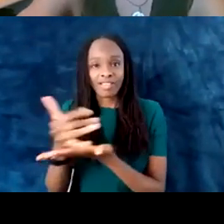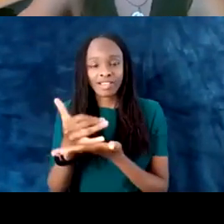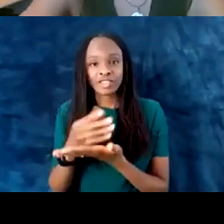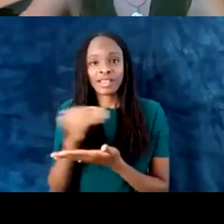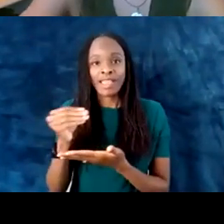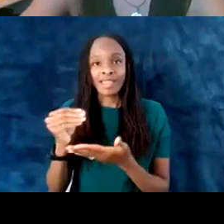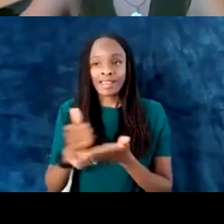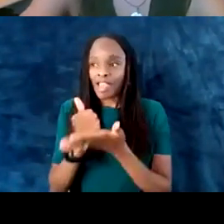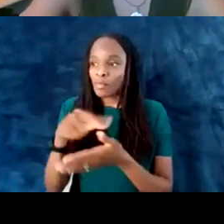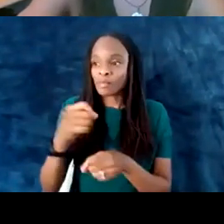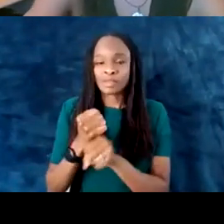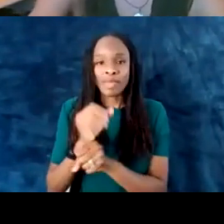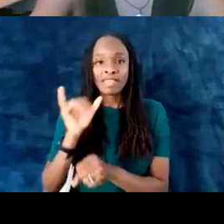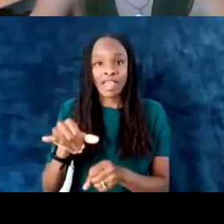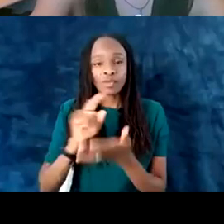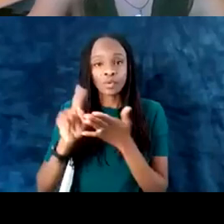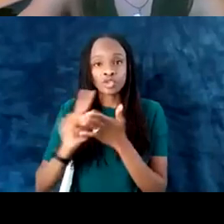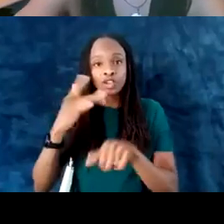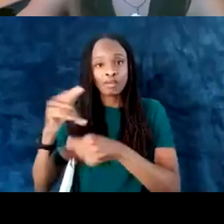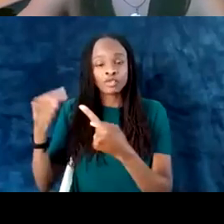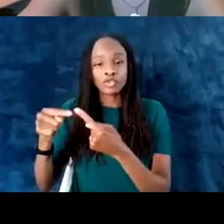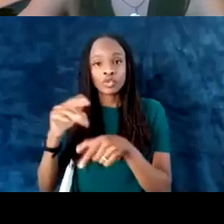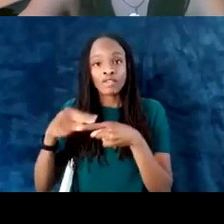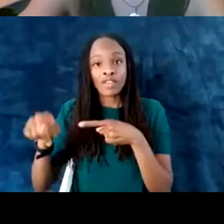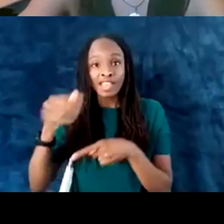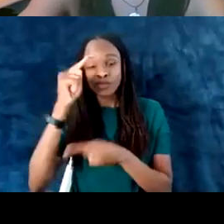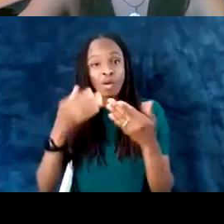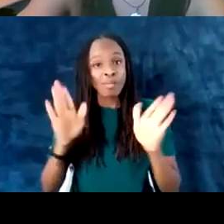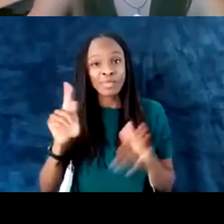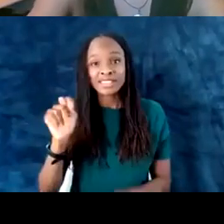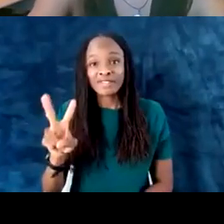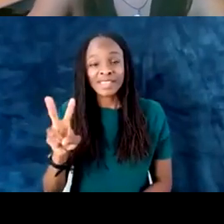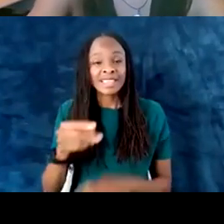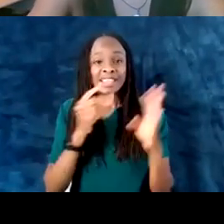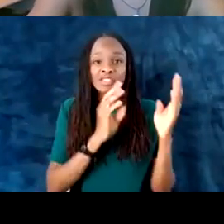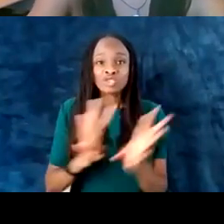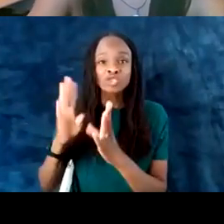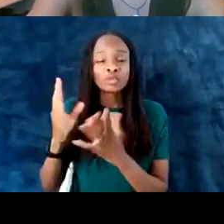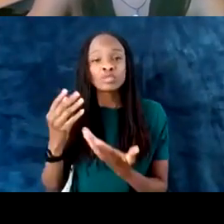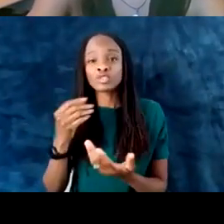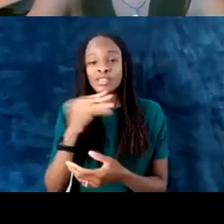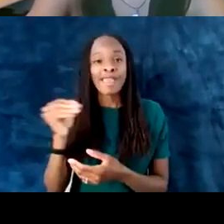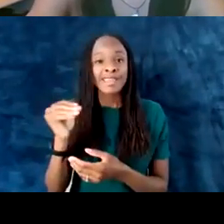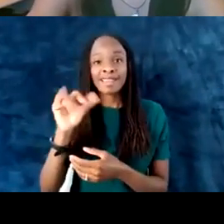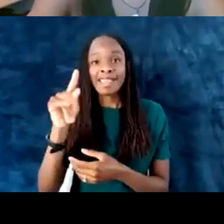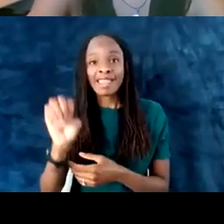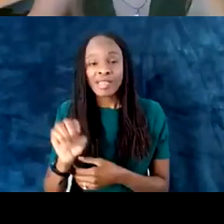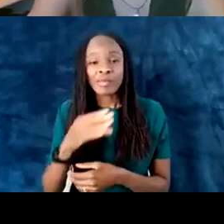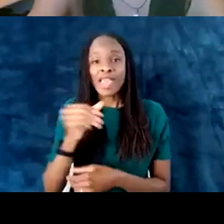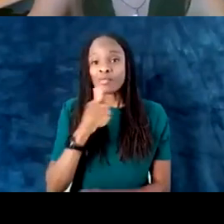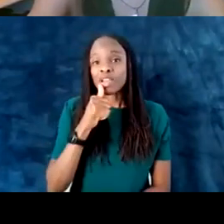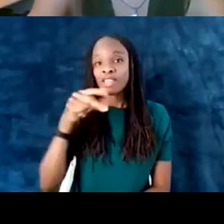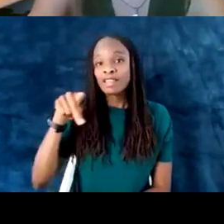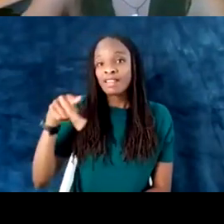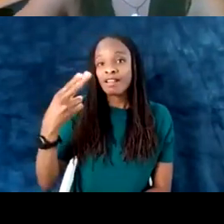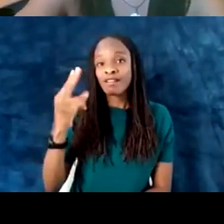to make that research available to the field. That goes from public television to the streamers to cable entities to private philanthropy